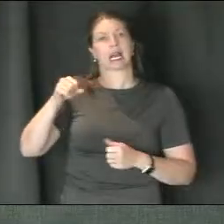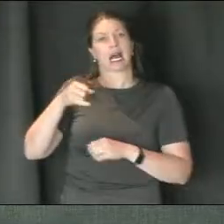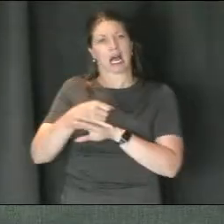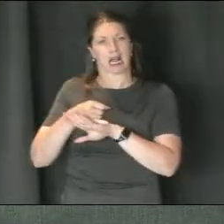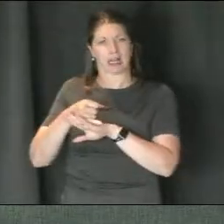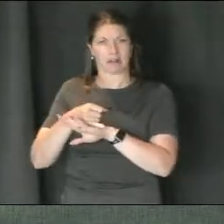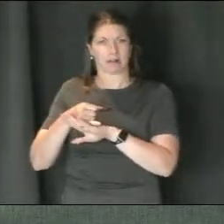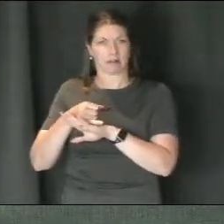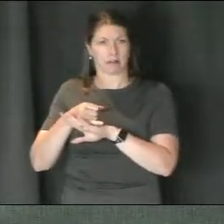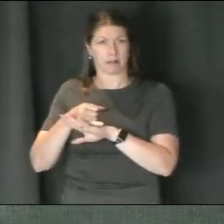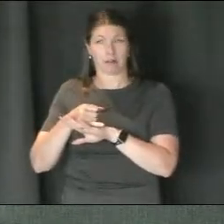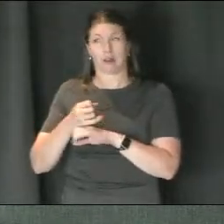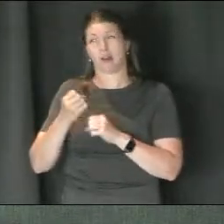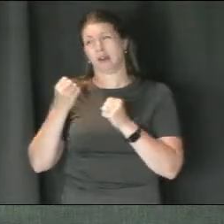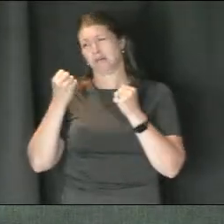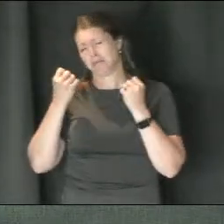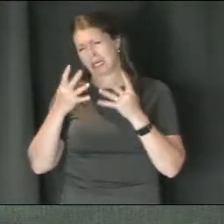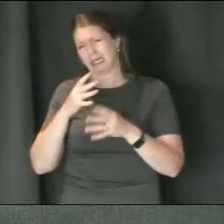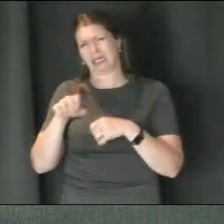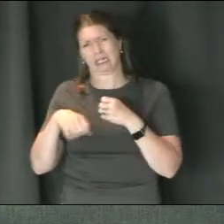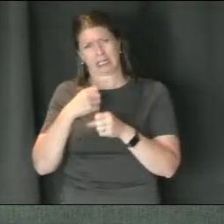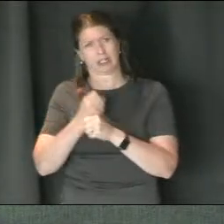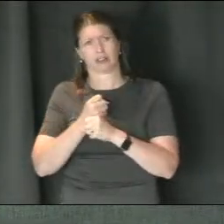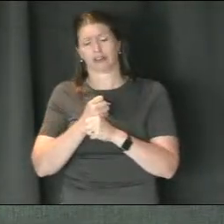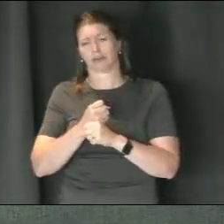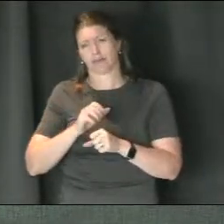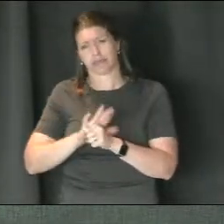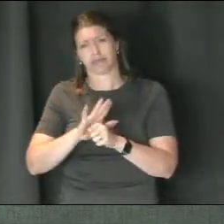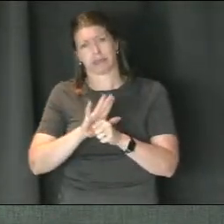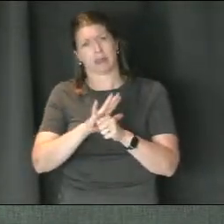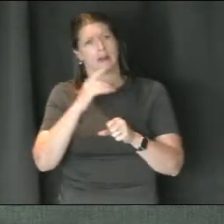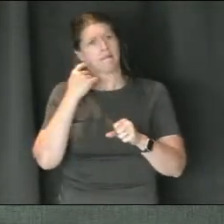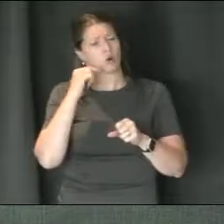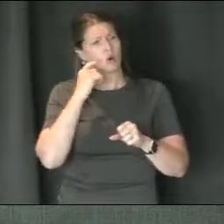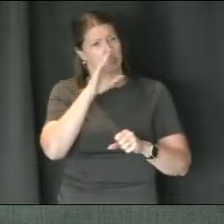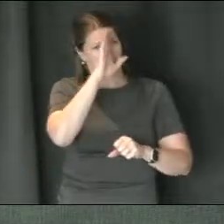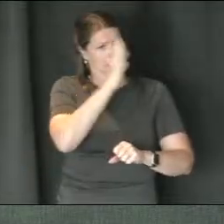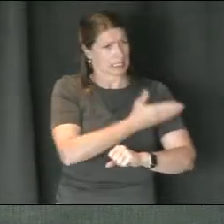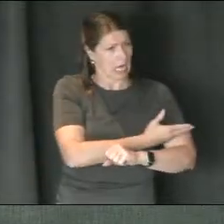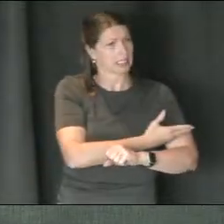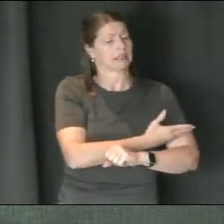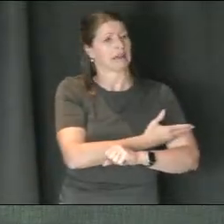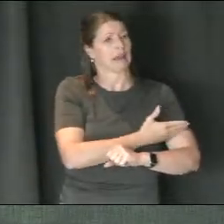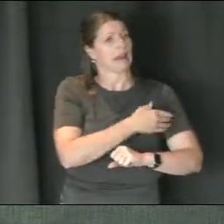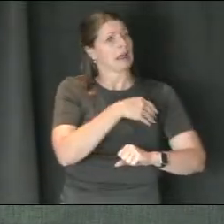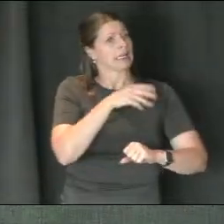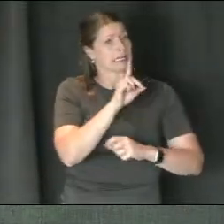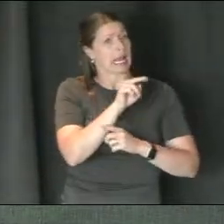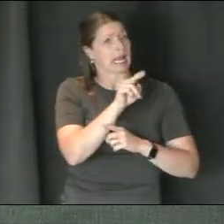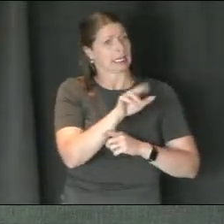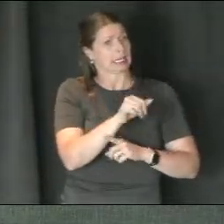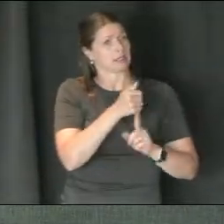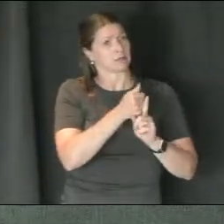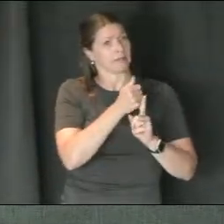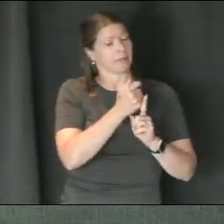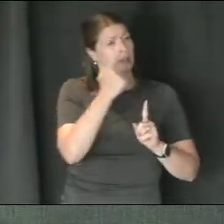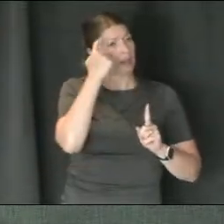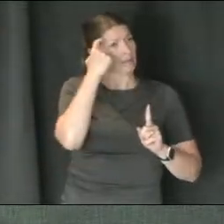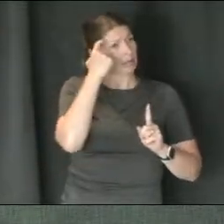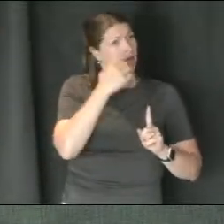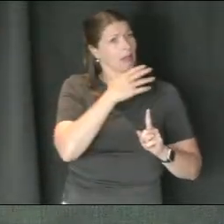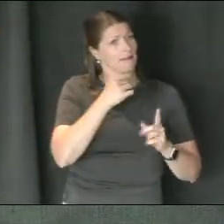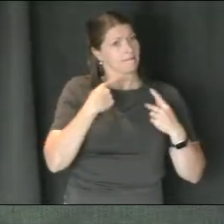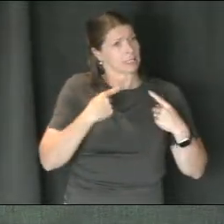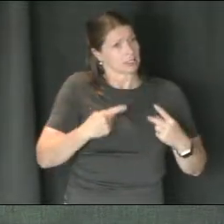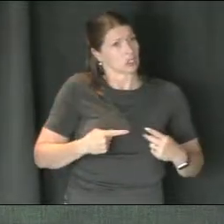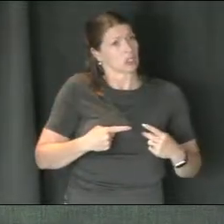been advocating for accessibility and equity, not only for their son Danny, who has intellectual and physical disabilities, but also for others